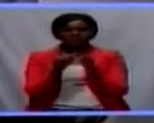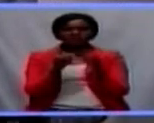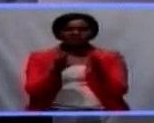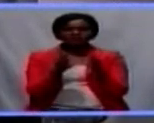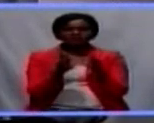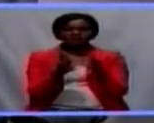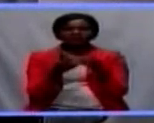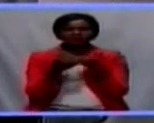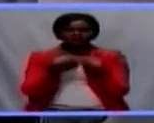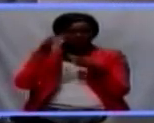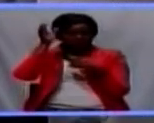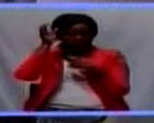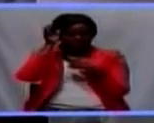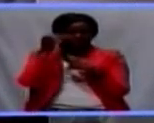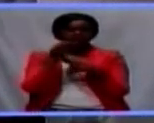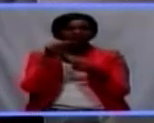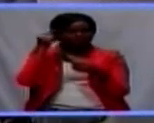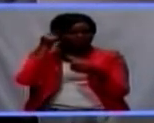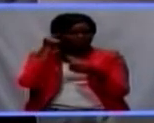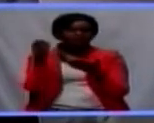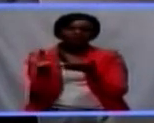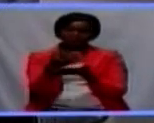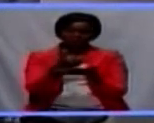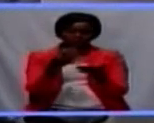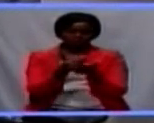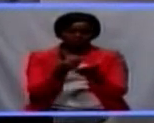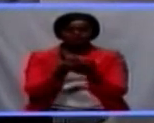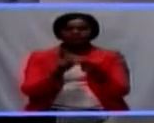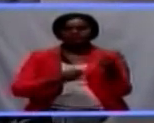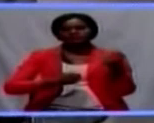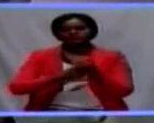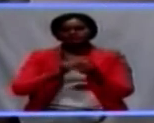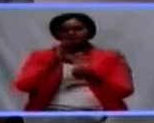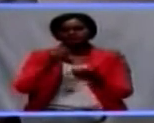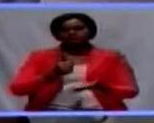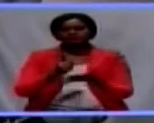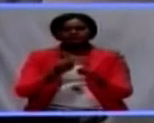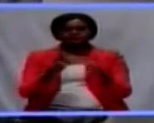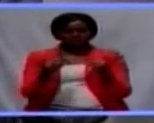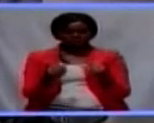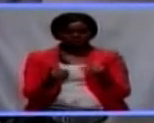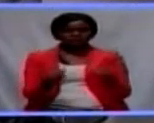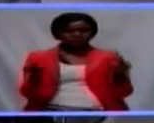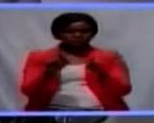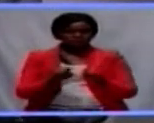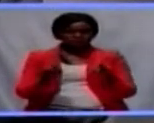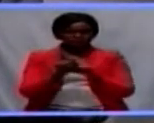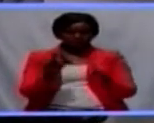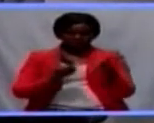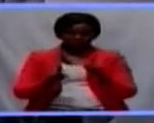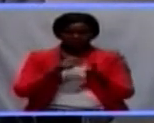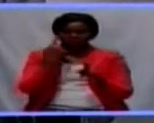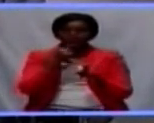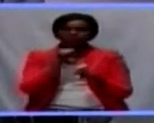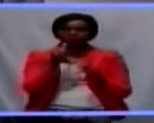the capacity of government to mobilize resources to finance its budget. In the meantime, the same citizens that do